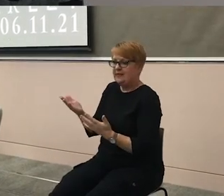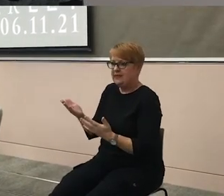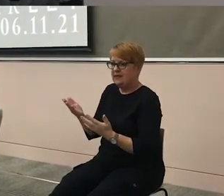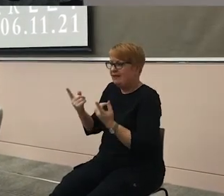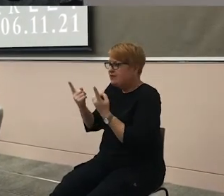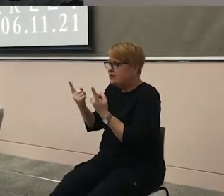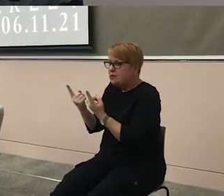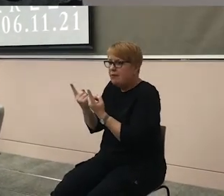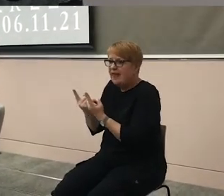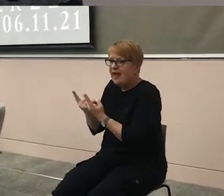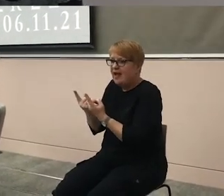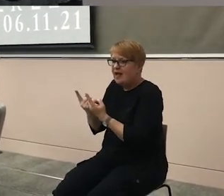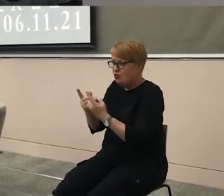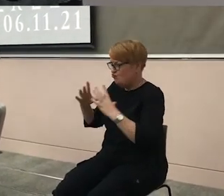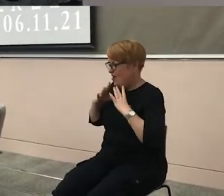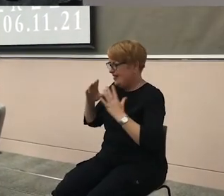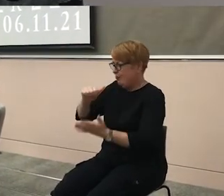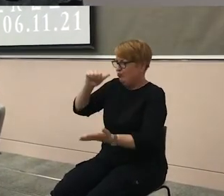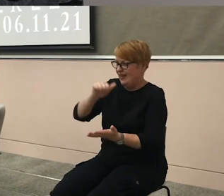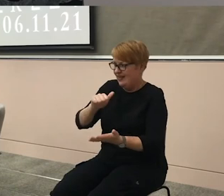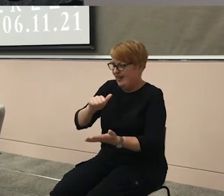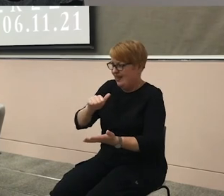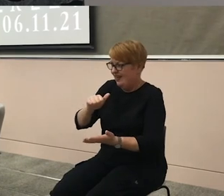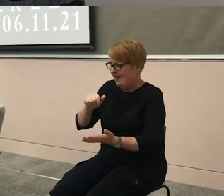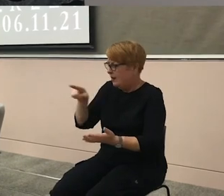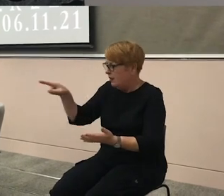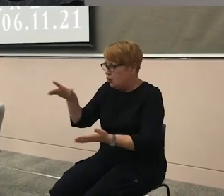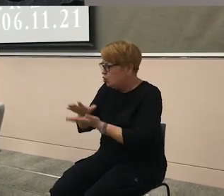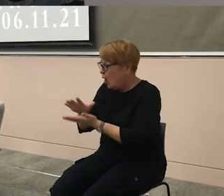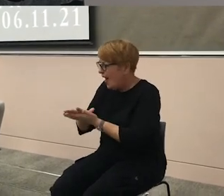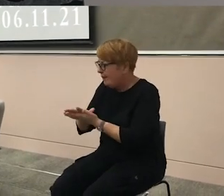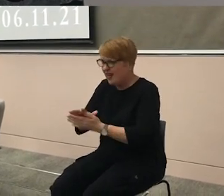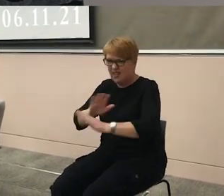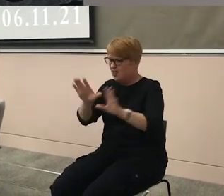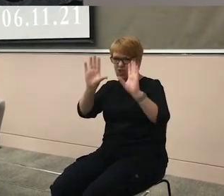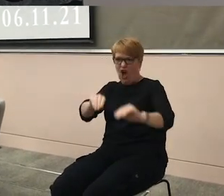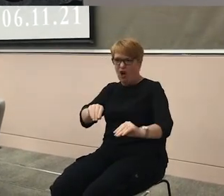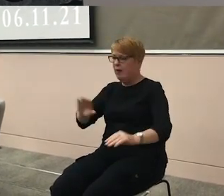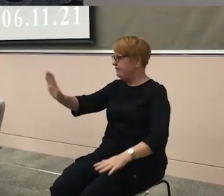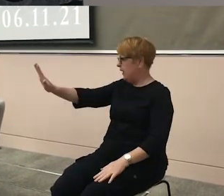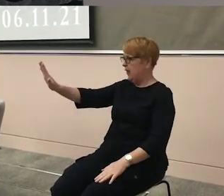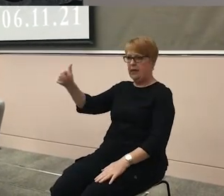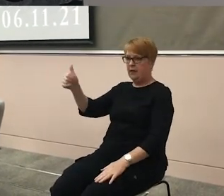was unhappy with a bit of the footage, we pull it, right? This is not material gathering. It's